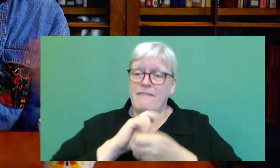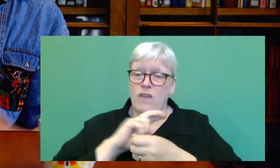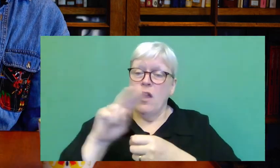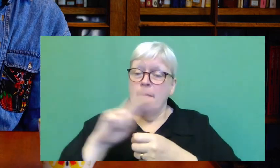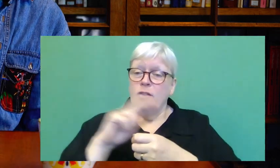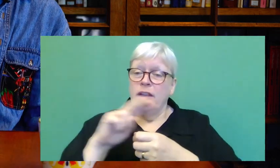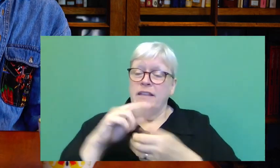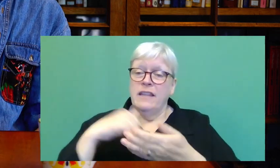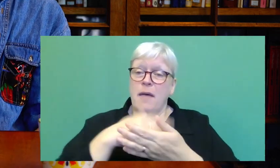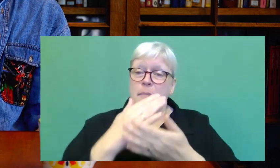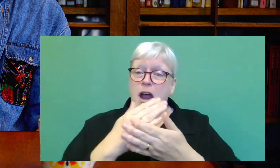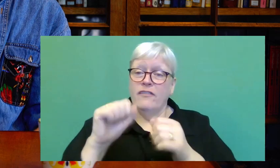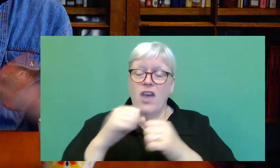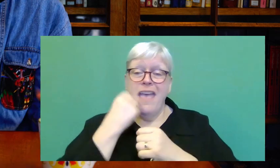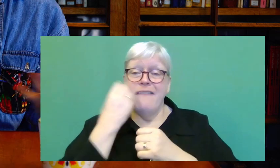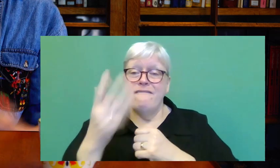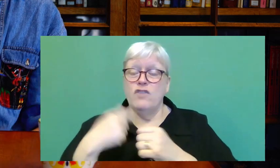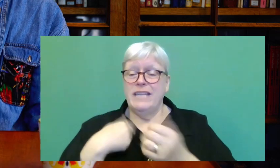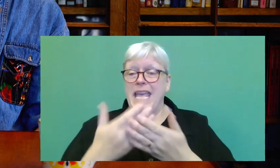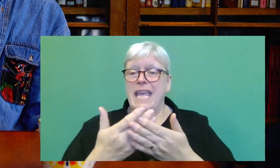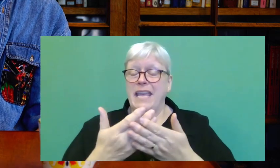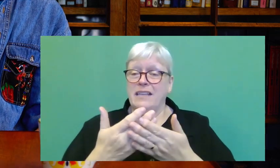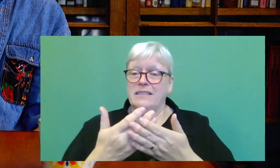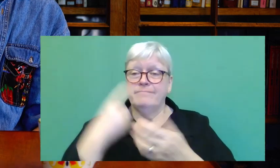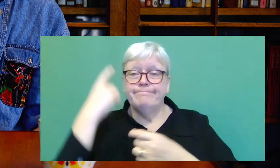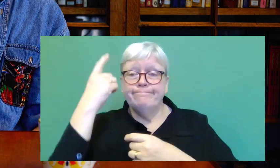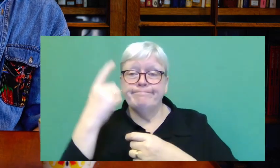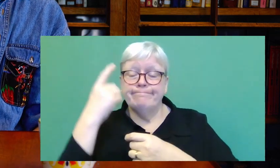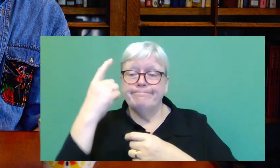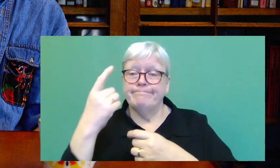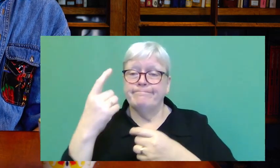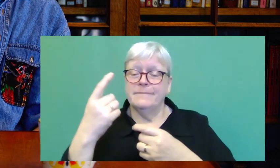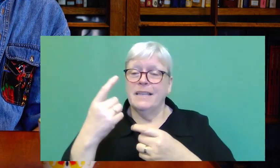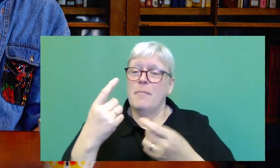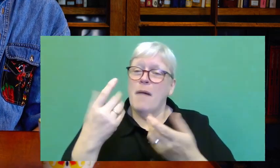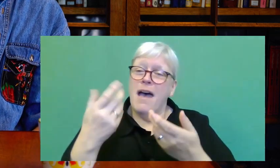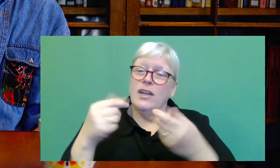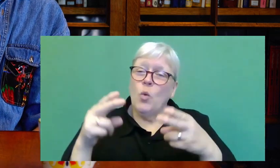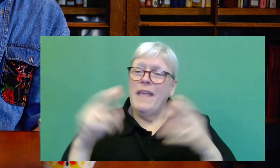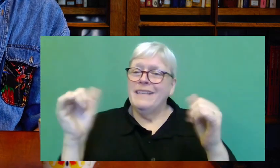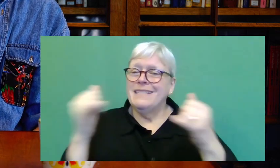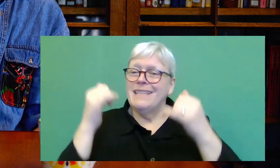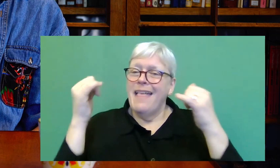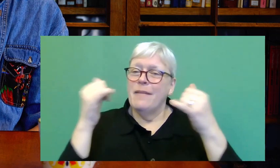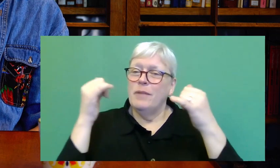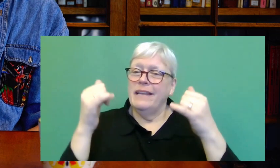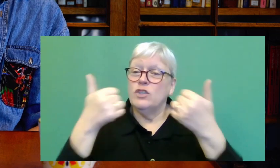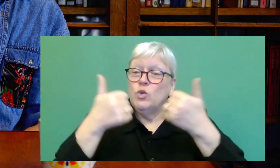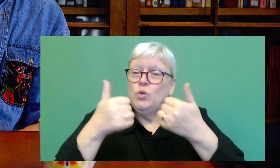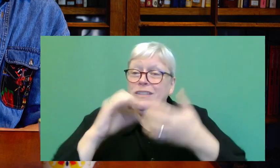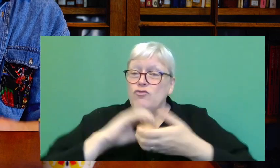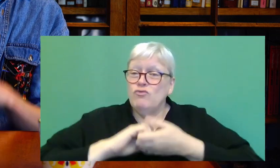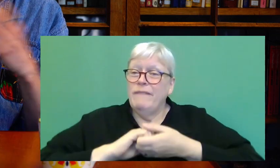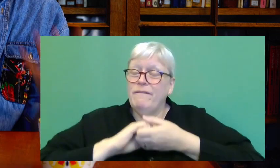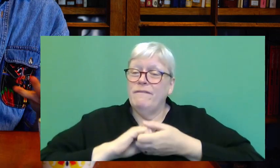day-to-day cognizance, but in a celebratory manner. You know, I'm trying to start this good grief salon style thing. We did one at the book